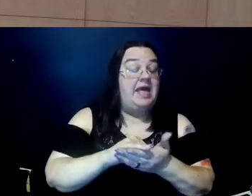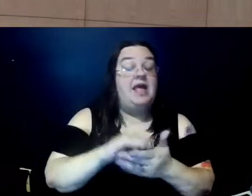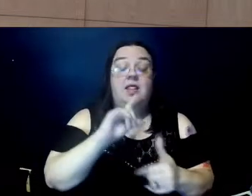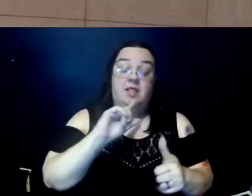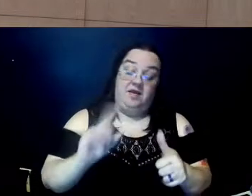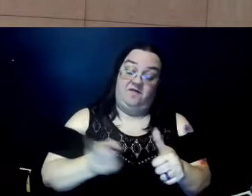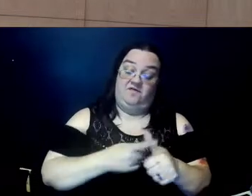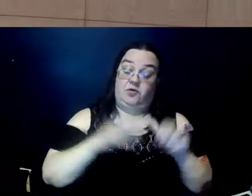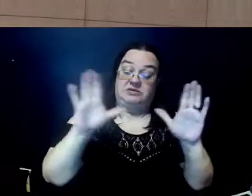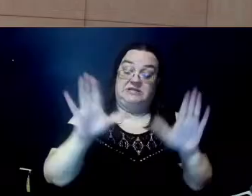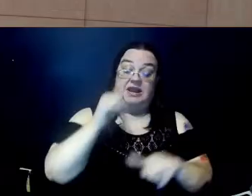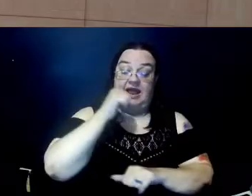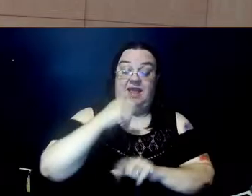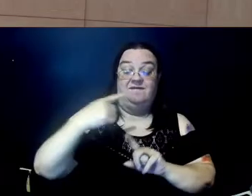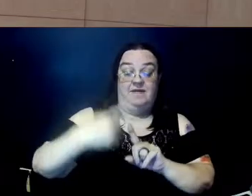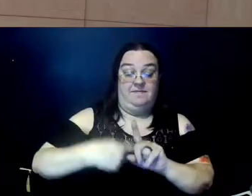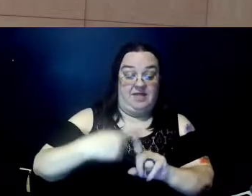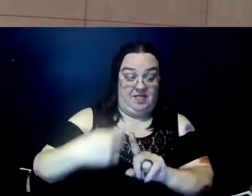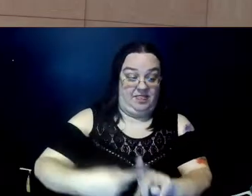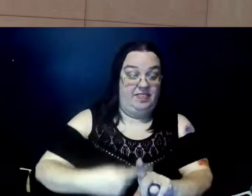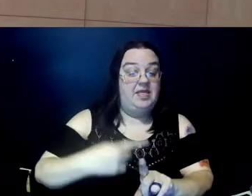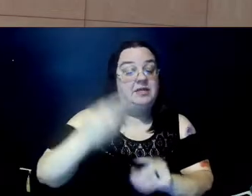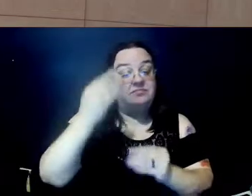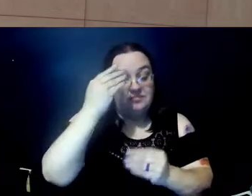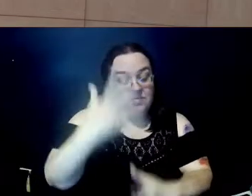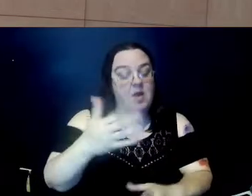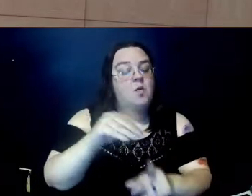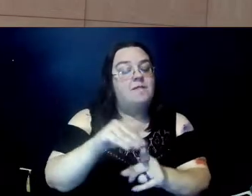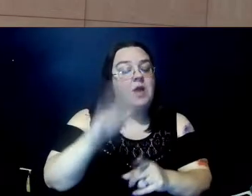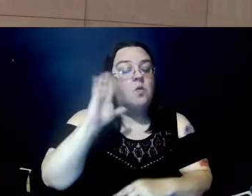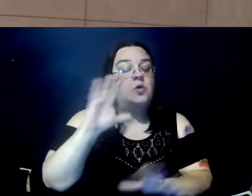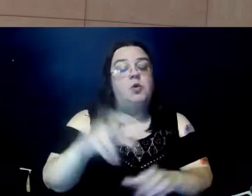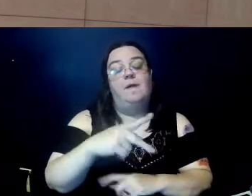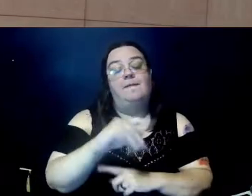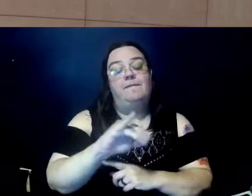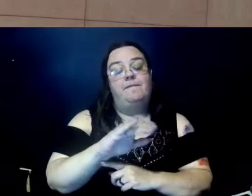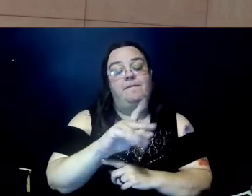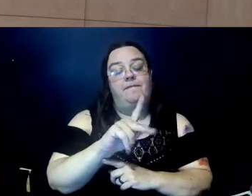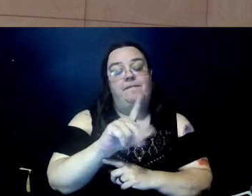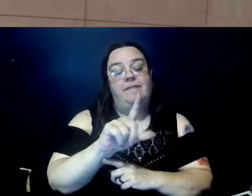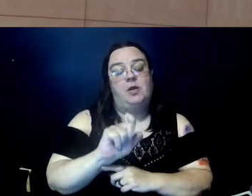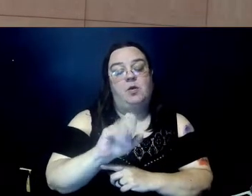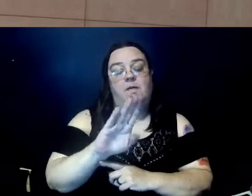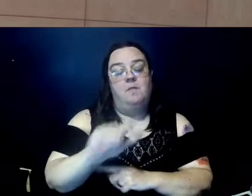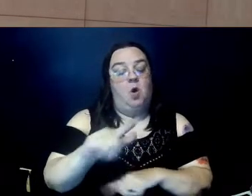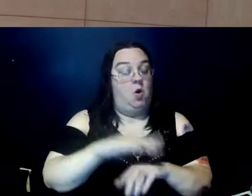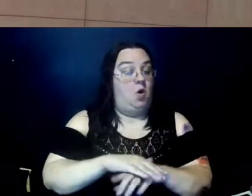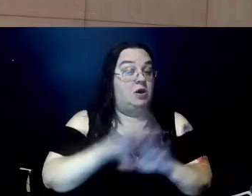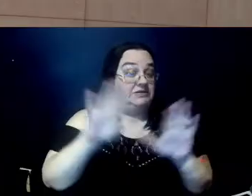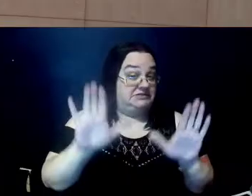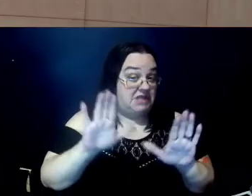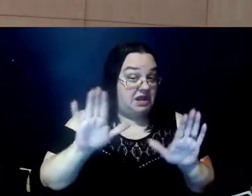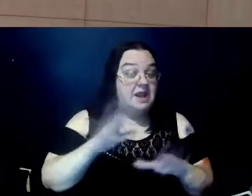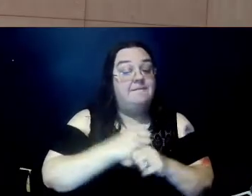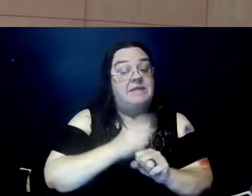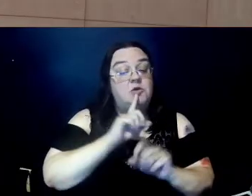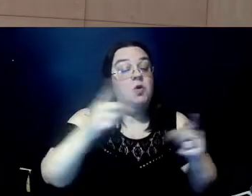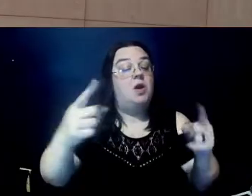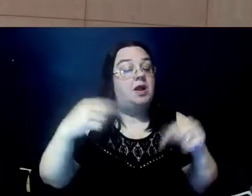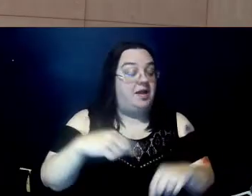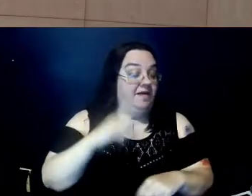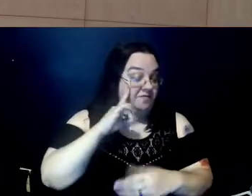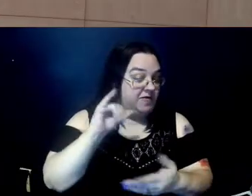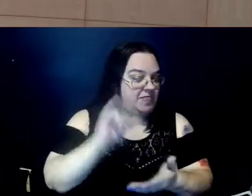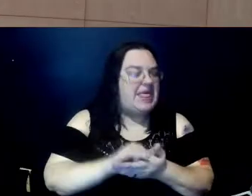Sunday of each month, remind everybody, we will do pickleball on Sundays. So make sure you come out for that. That's something that the Rec Council